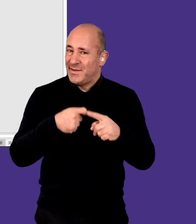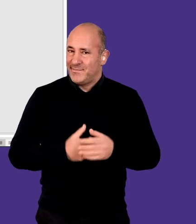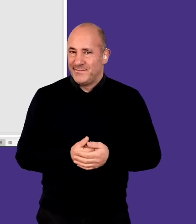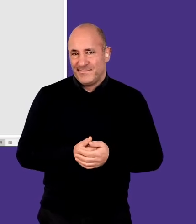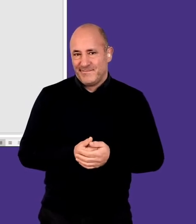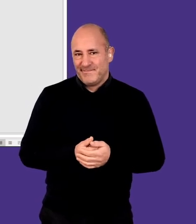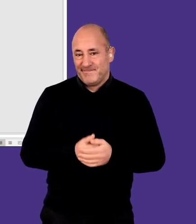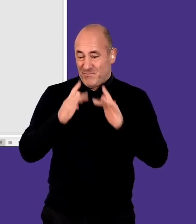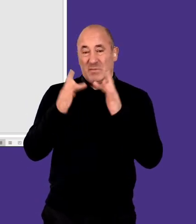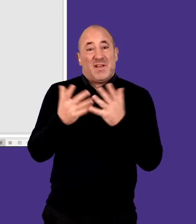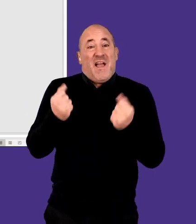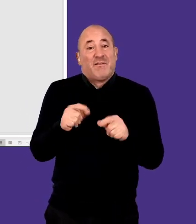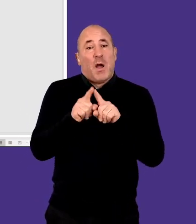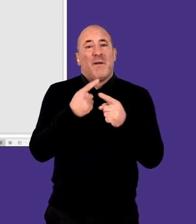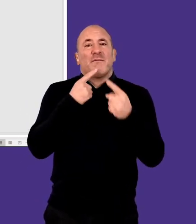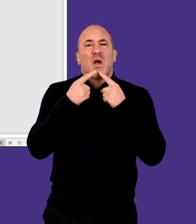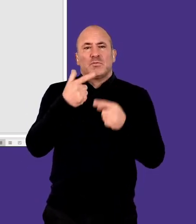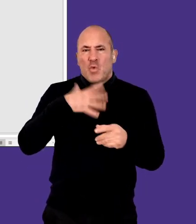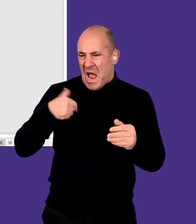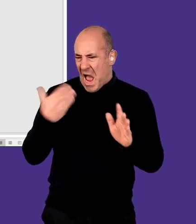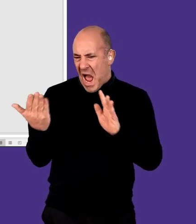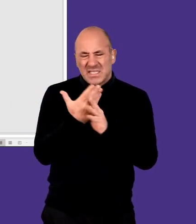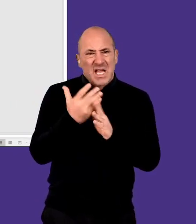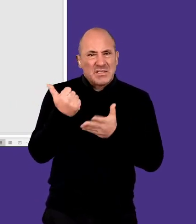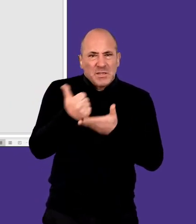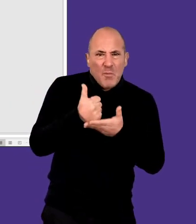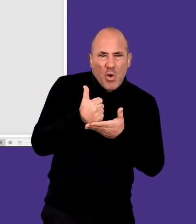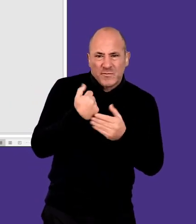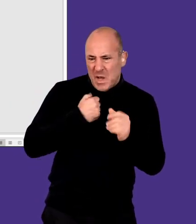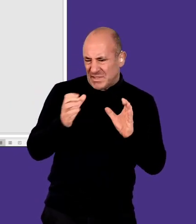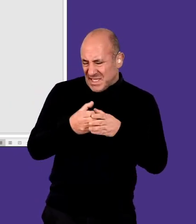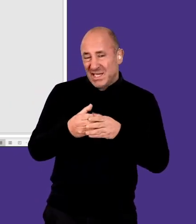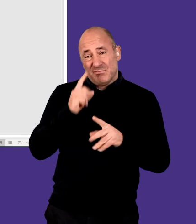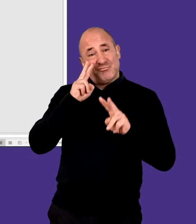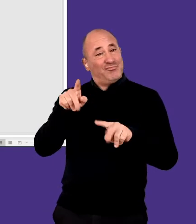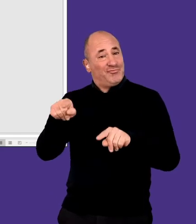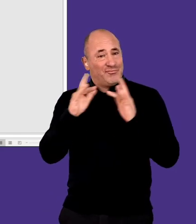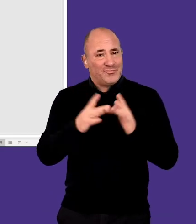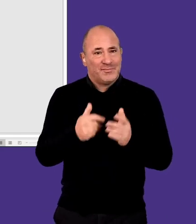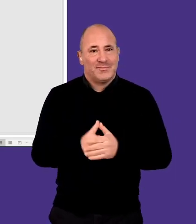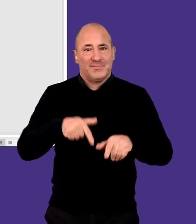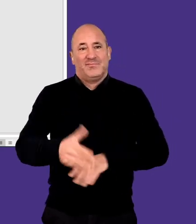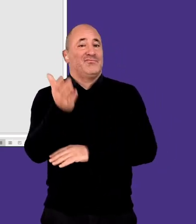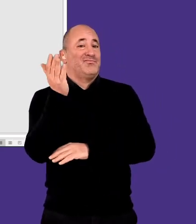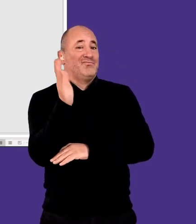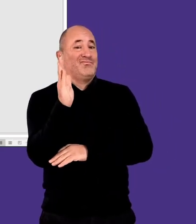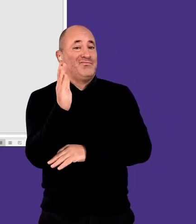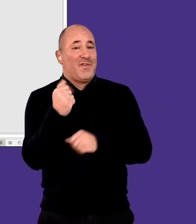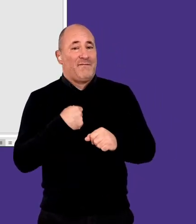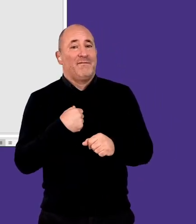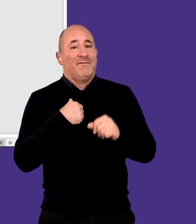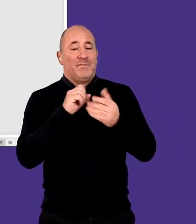www.artscouncil.org.uk. This includes information for getting access support from a member of our team if you need it. This presentation